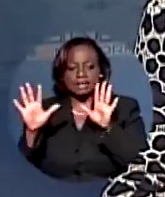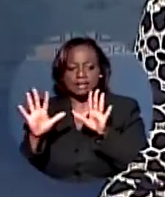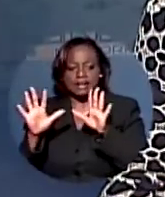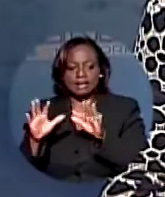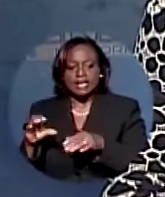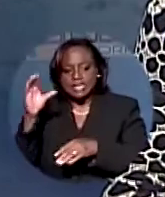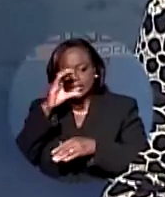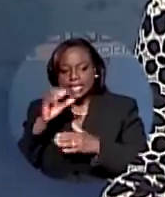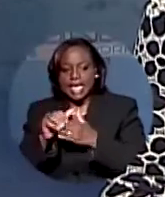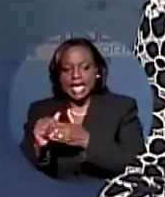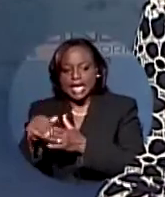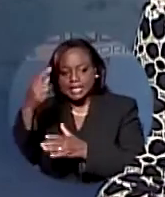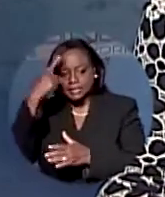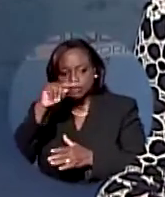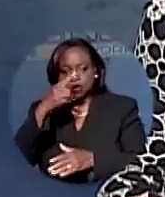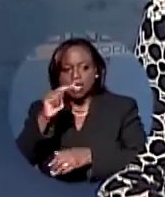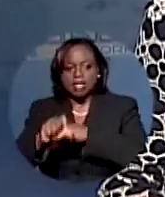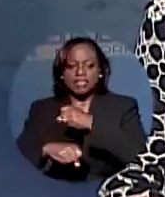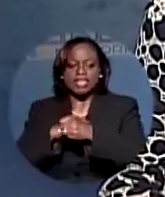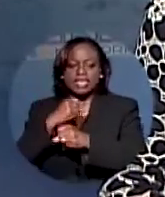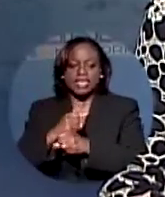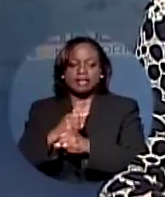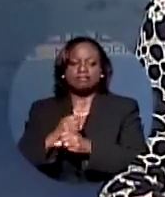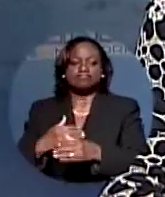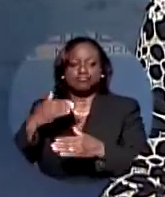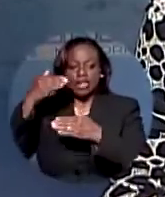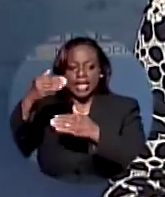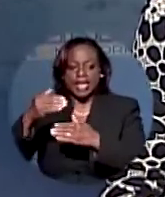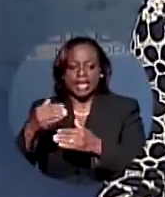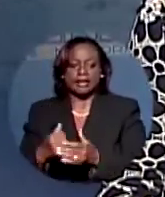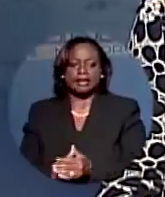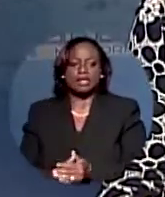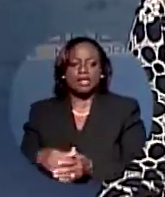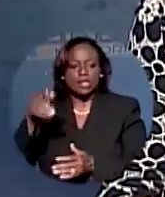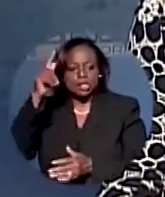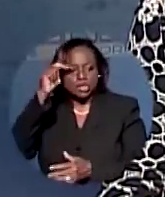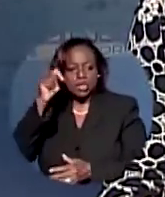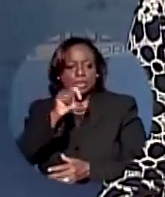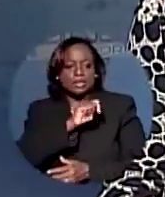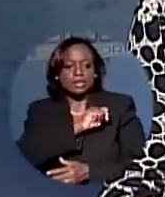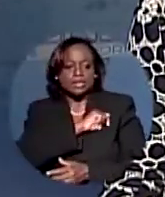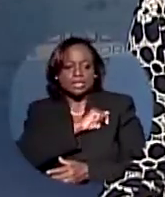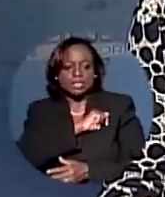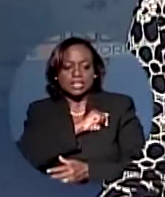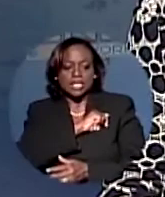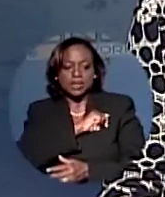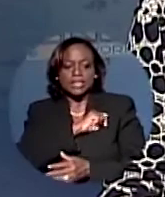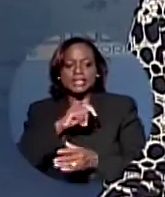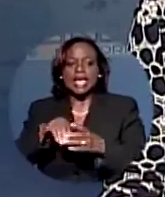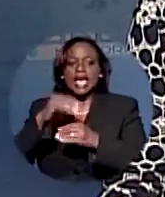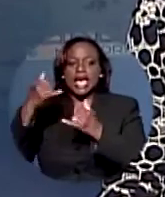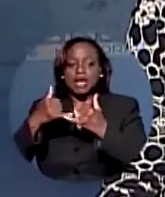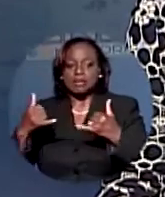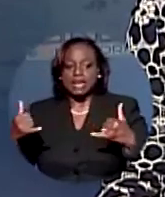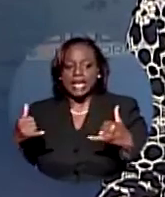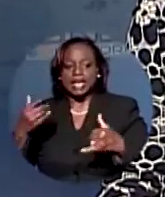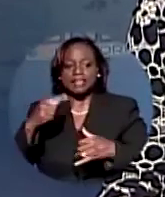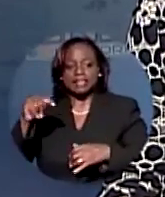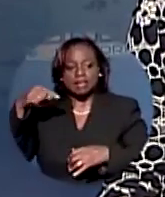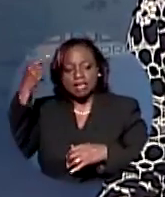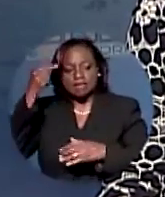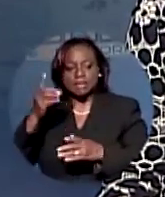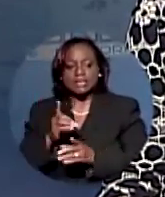ahead. Minister of National Security Tommy Turnquest used the opportunity to outline the government's direction for the Defense Force